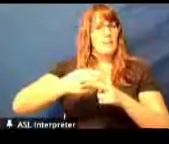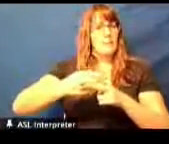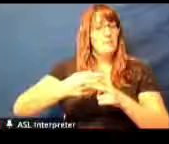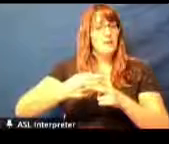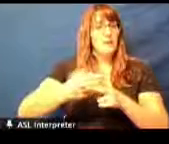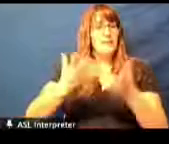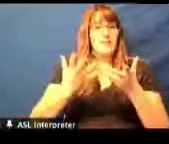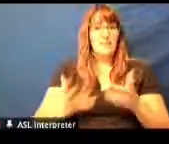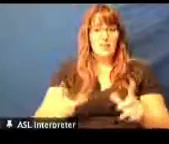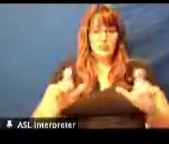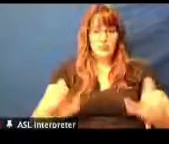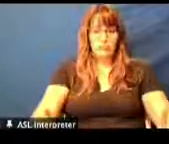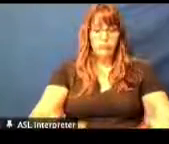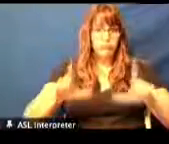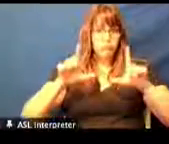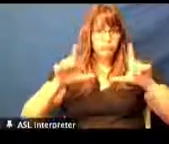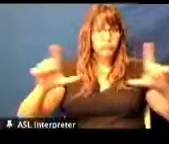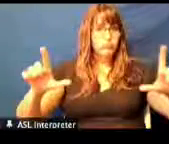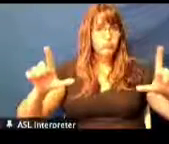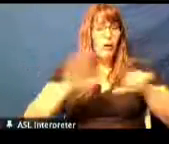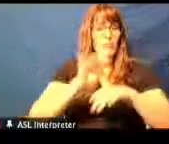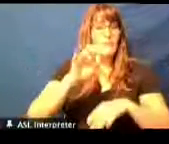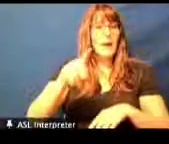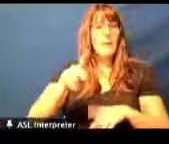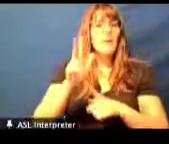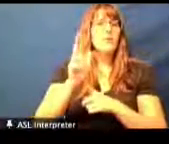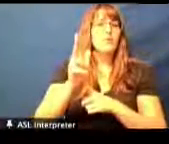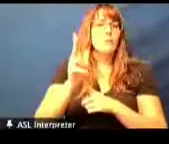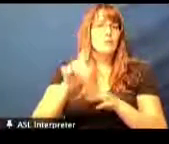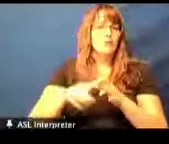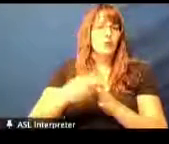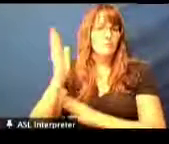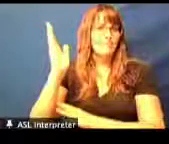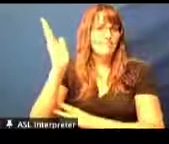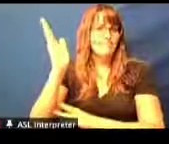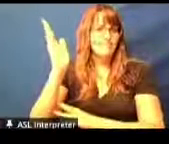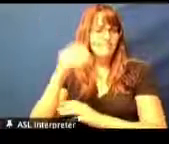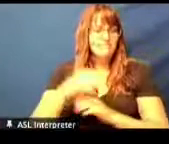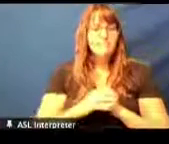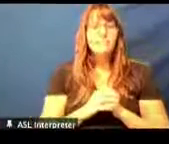we are able to locate your area, your 3-minute testimony will begin.